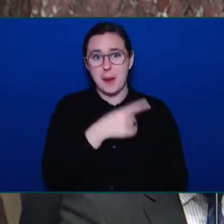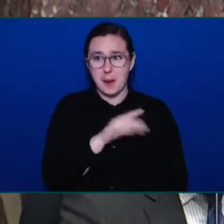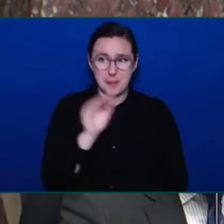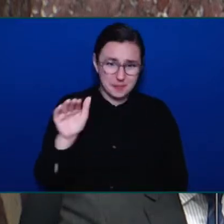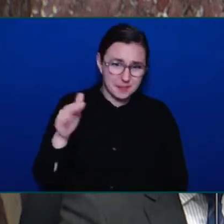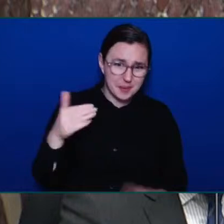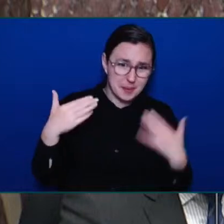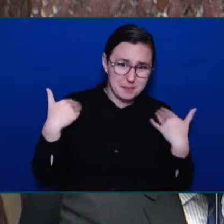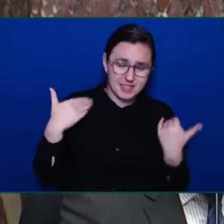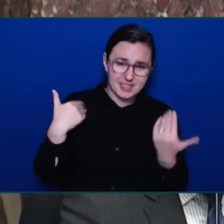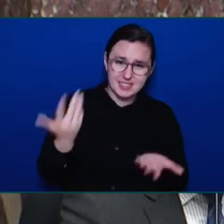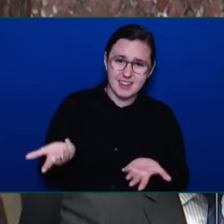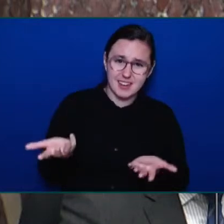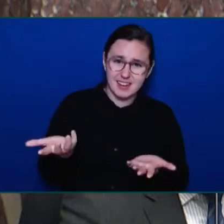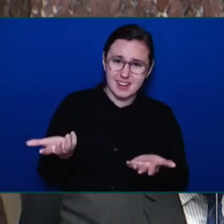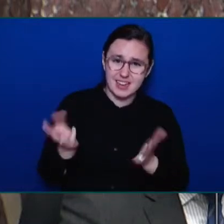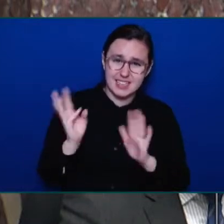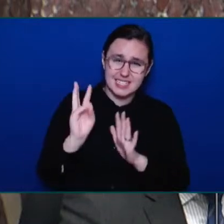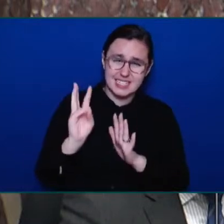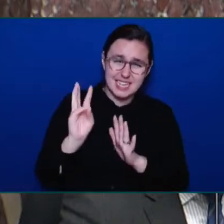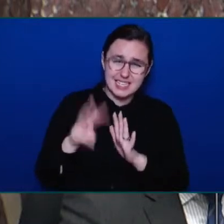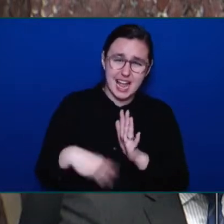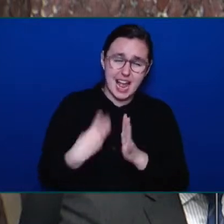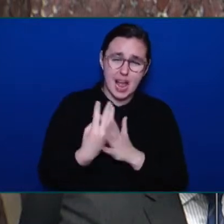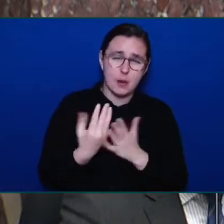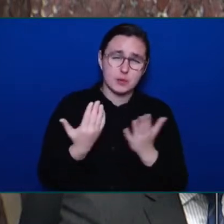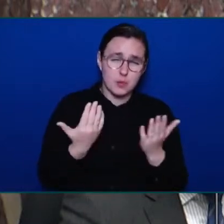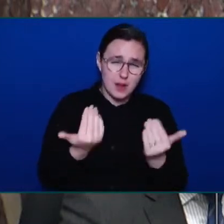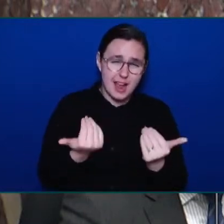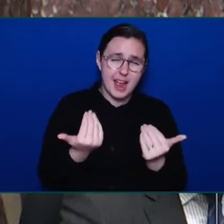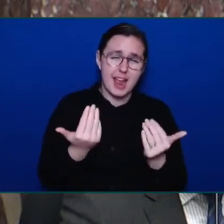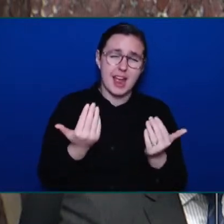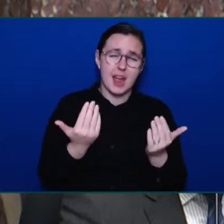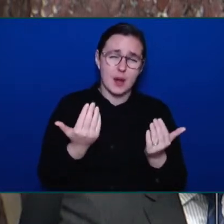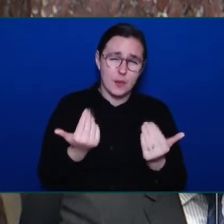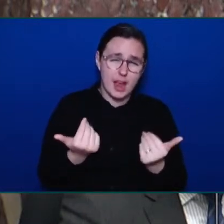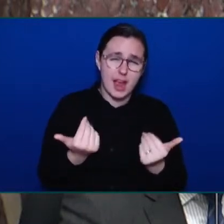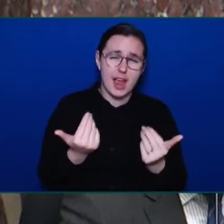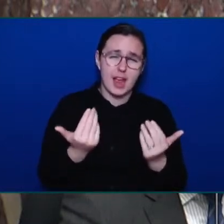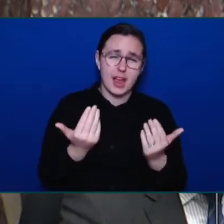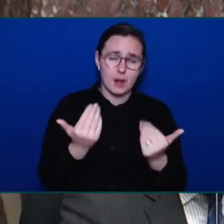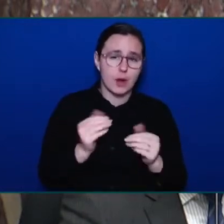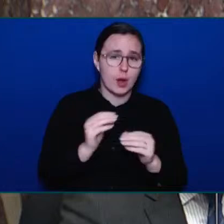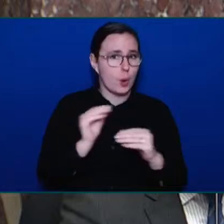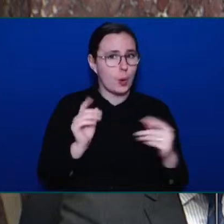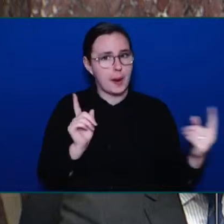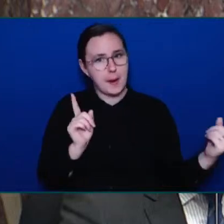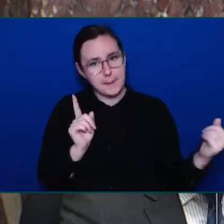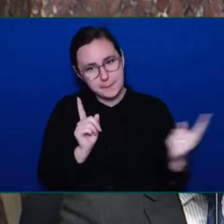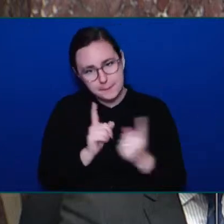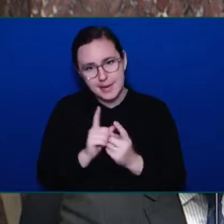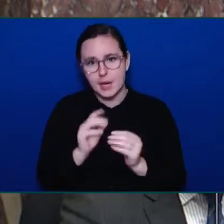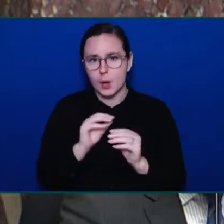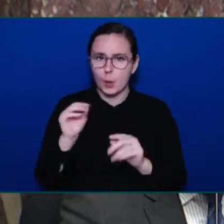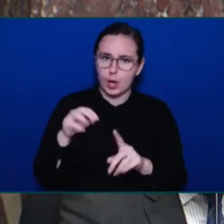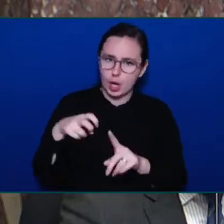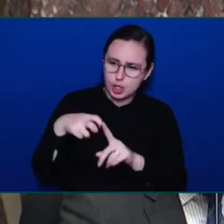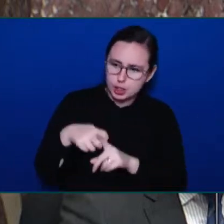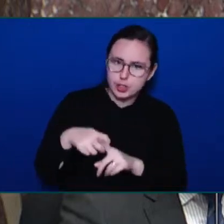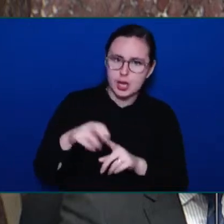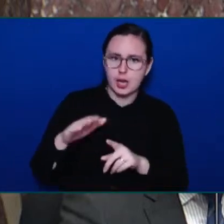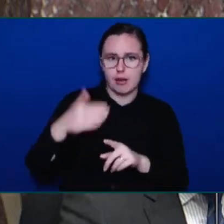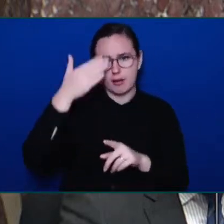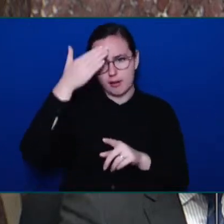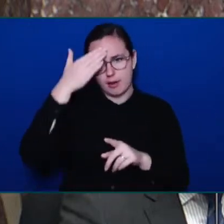in, talked to her, or even looked at her, or took her temperature, end quote. So they left the